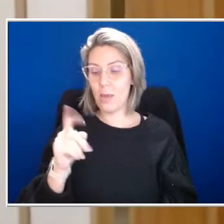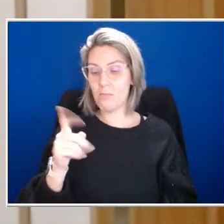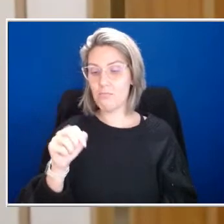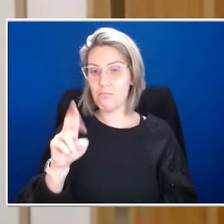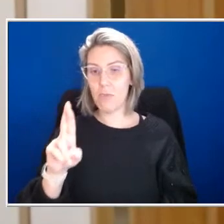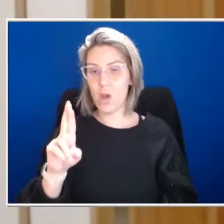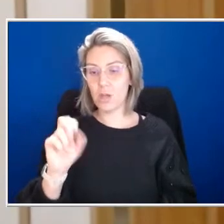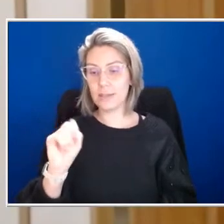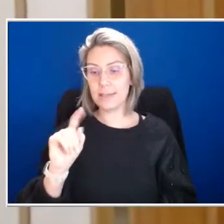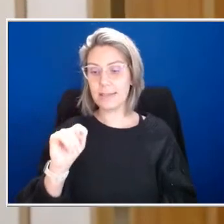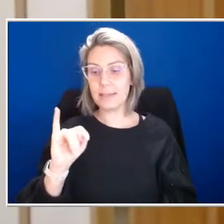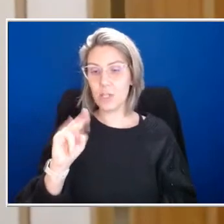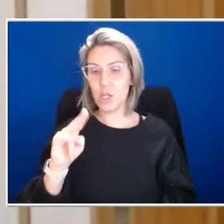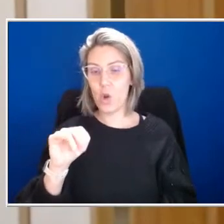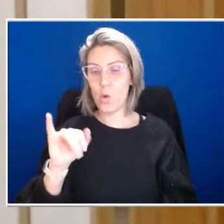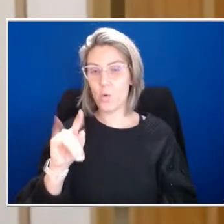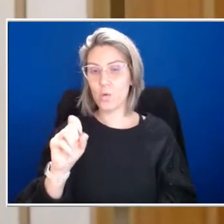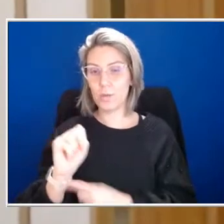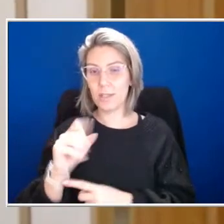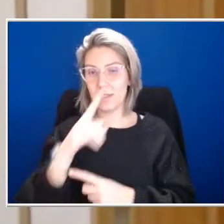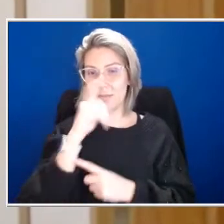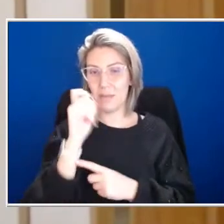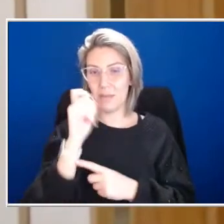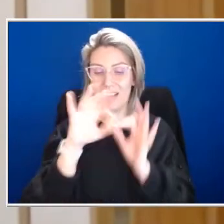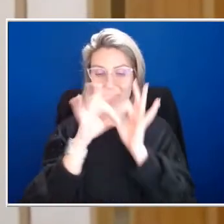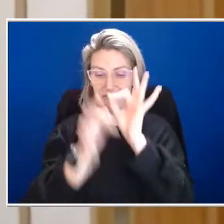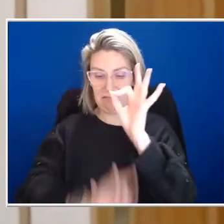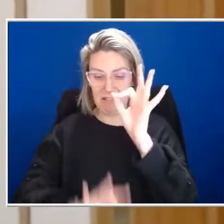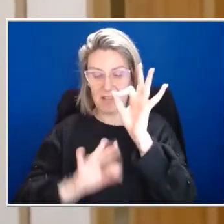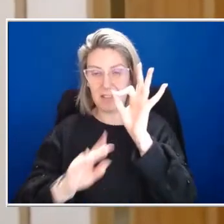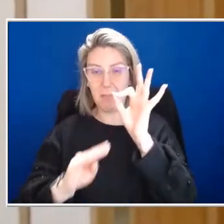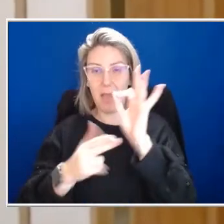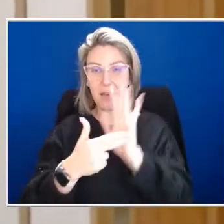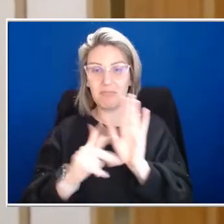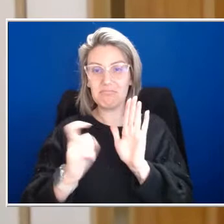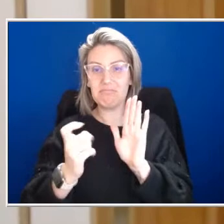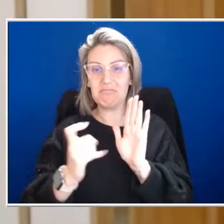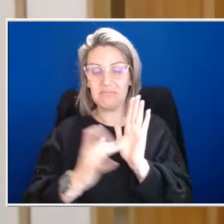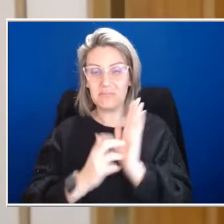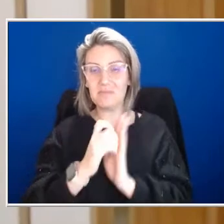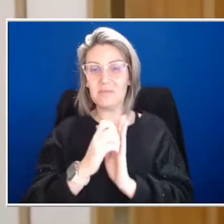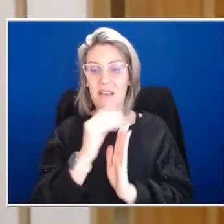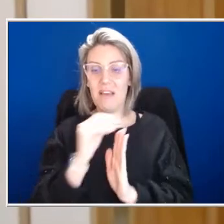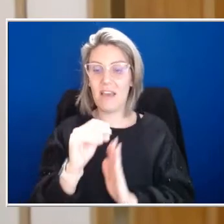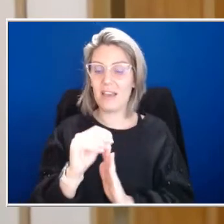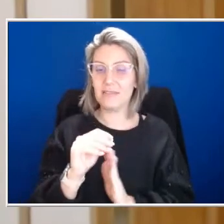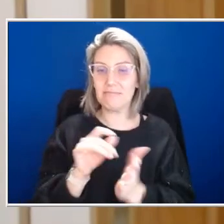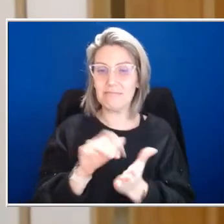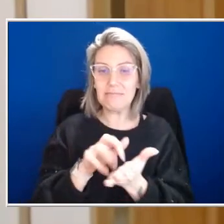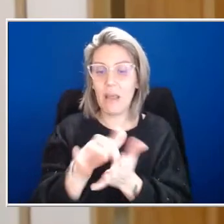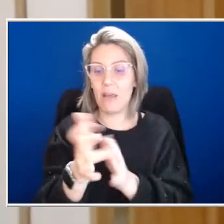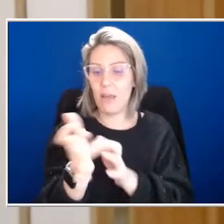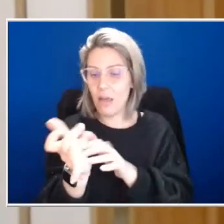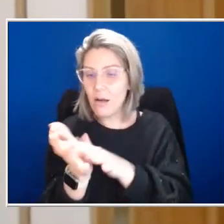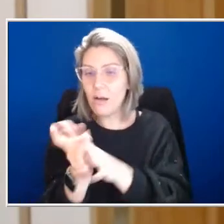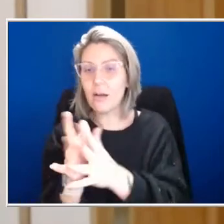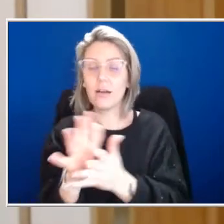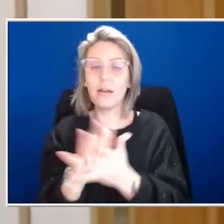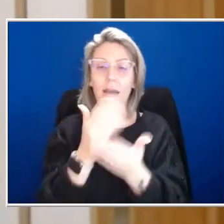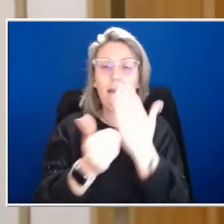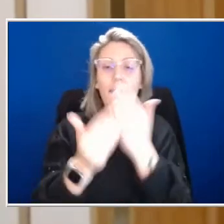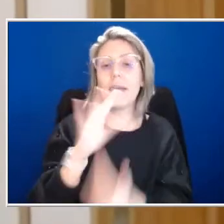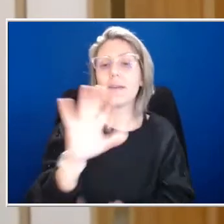of the tightness in the spine. Again, can have numbness, tingling in their feet because nerves will be involved.